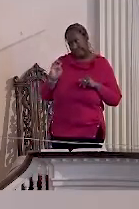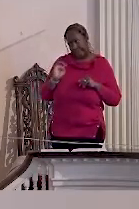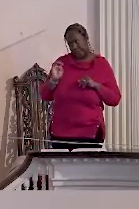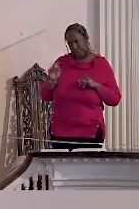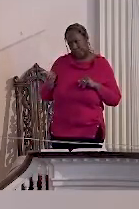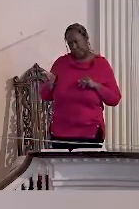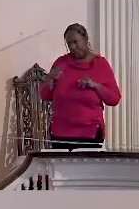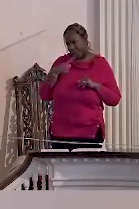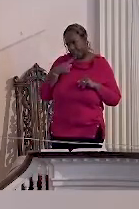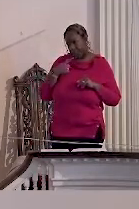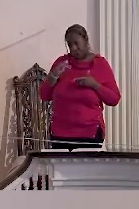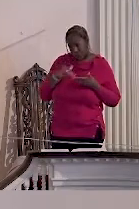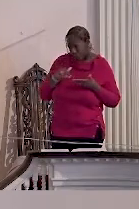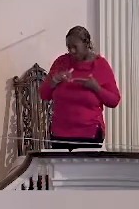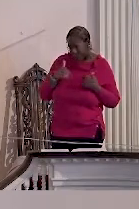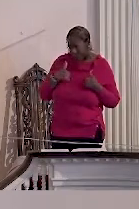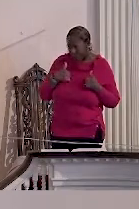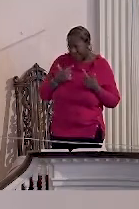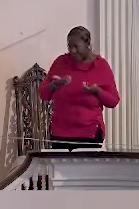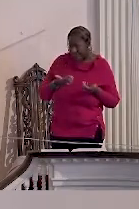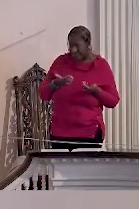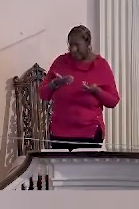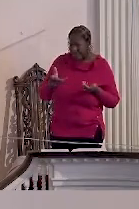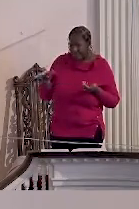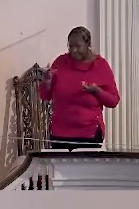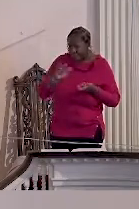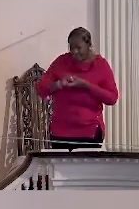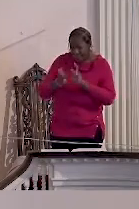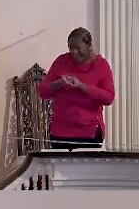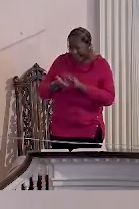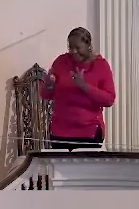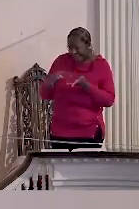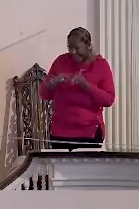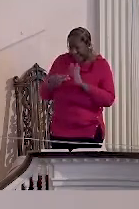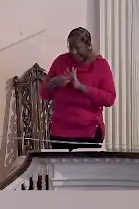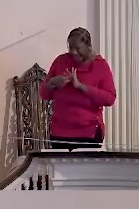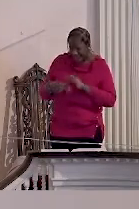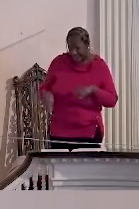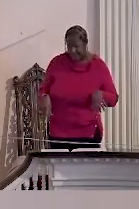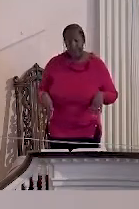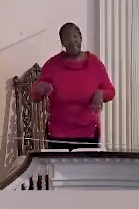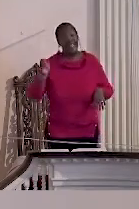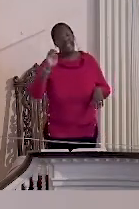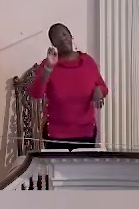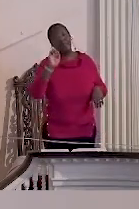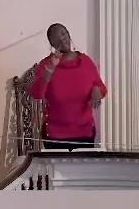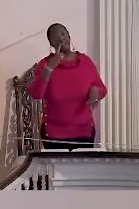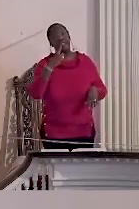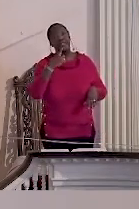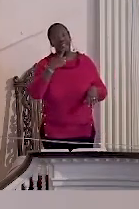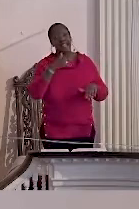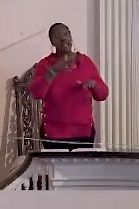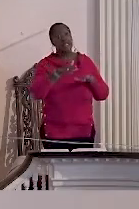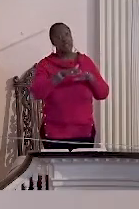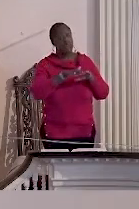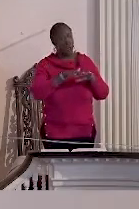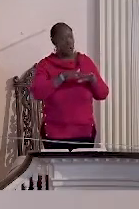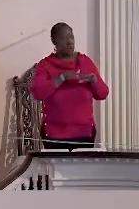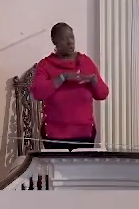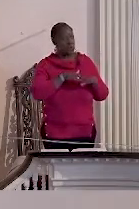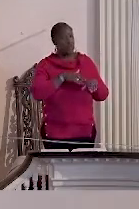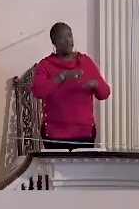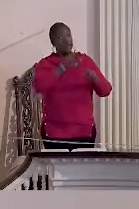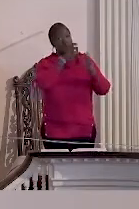said, Excuse me? What does that mean? Emilio repeated more slowly,